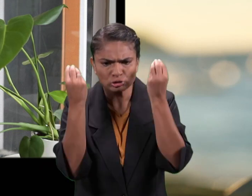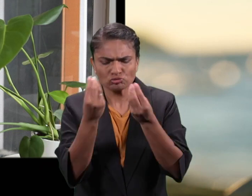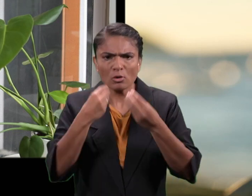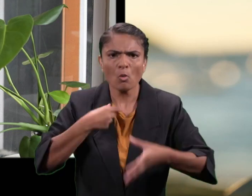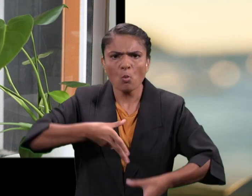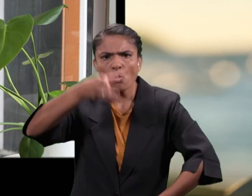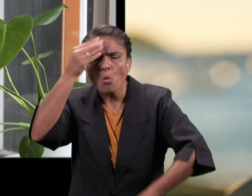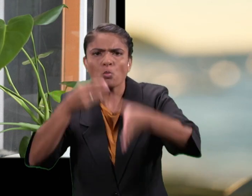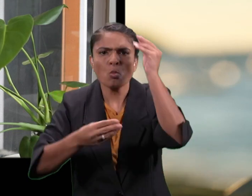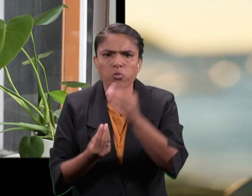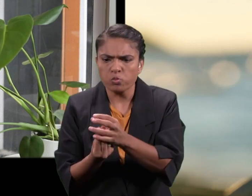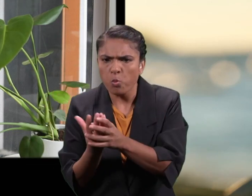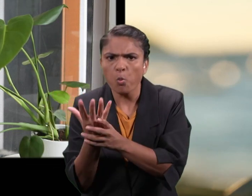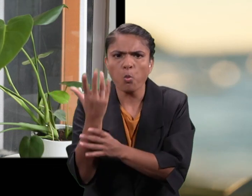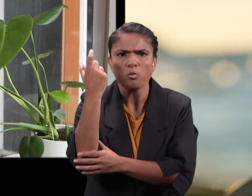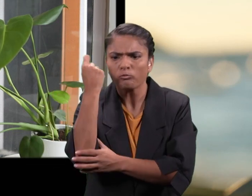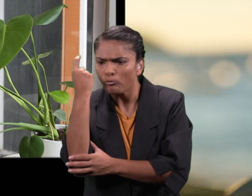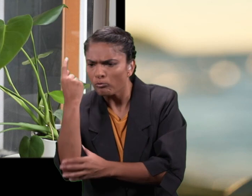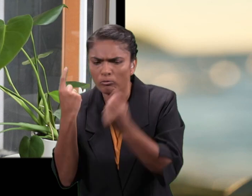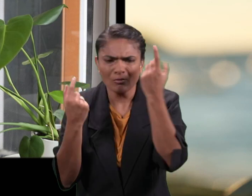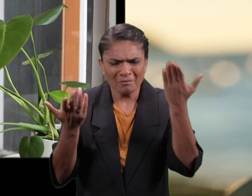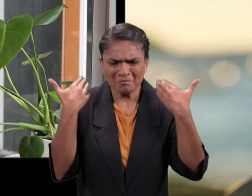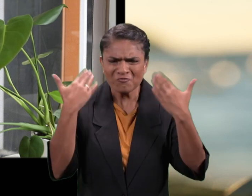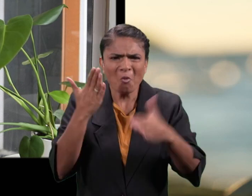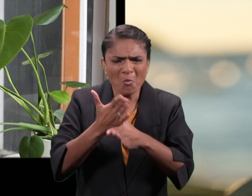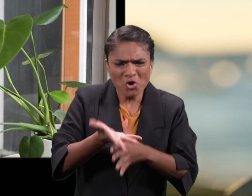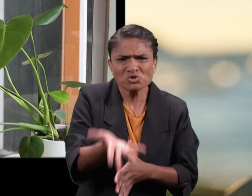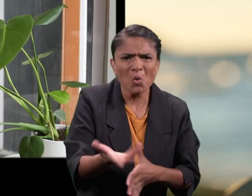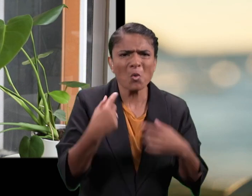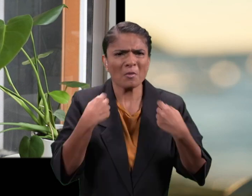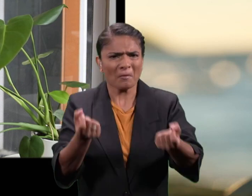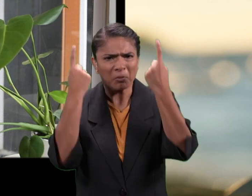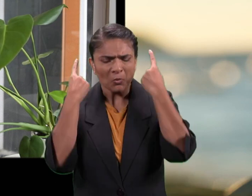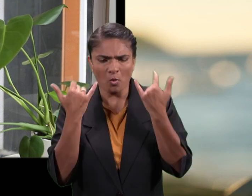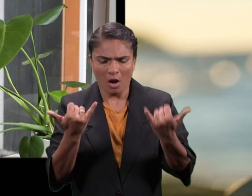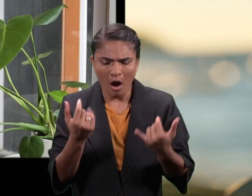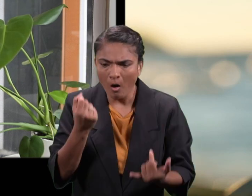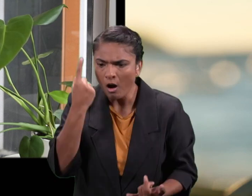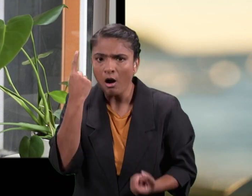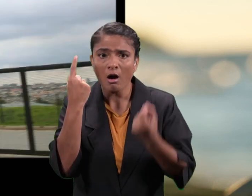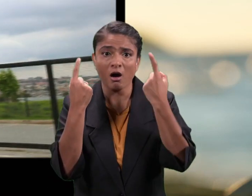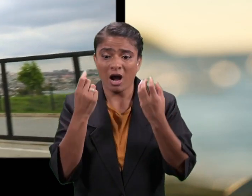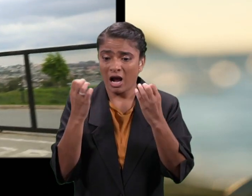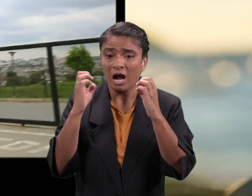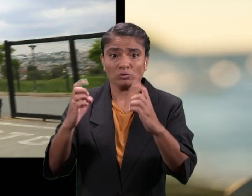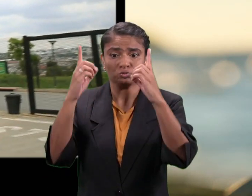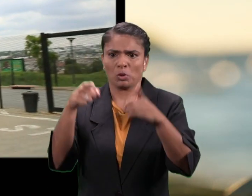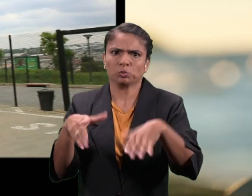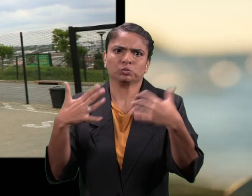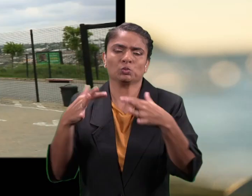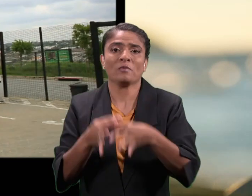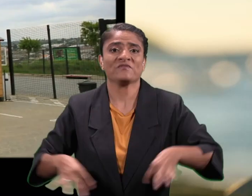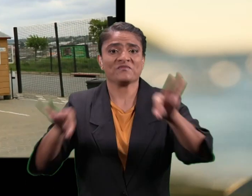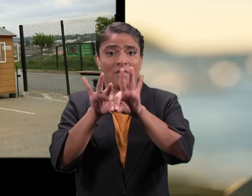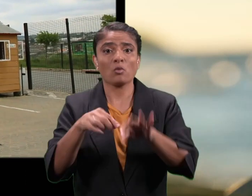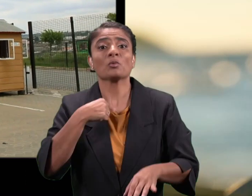you to grow as a person and to understand other things that you did not understand and the value of education. When I joined